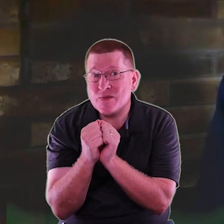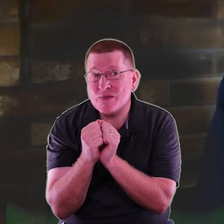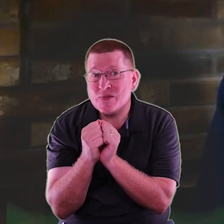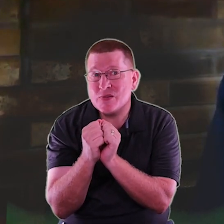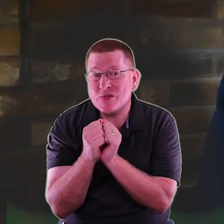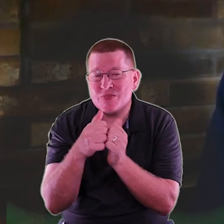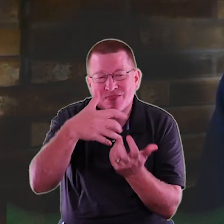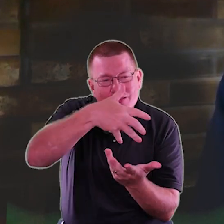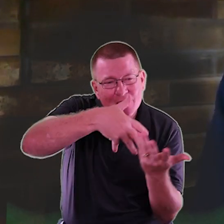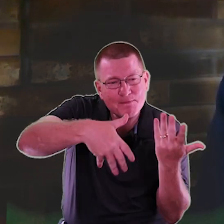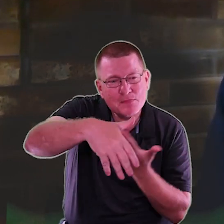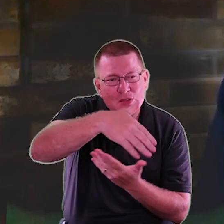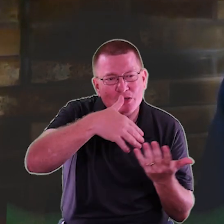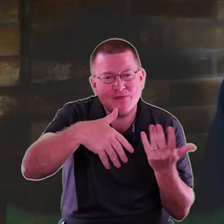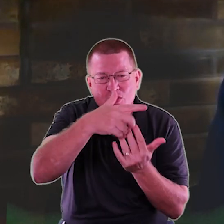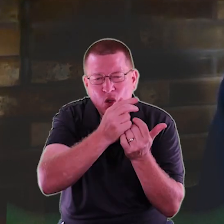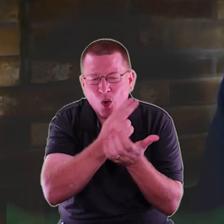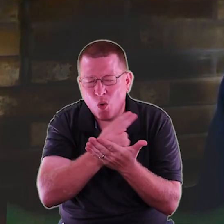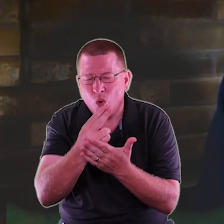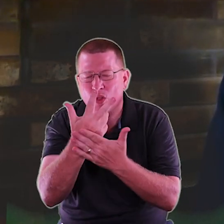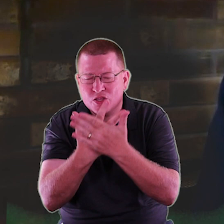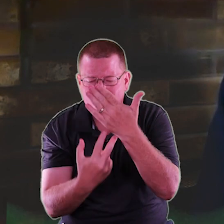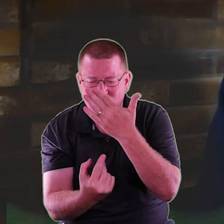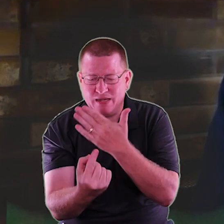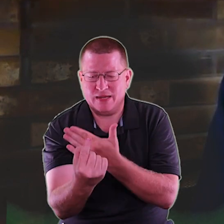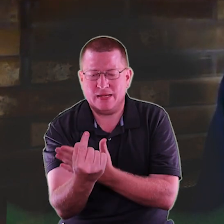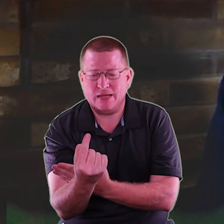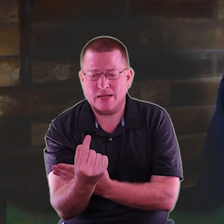and community of the Holy Trinity,